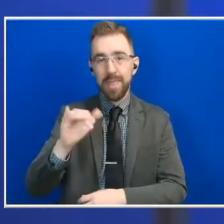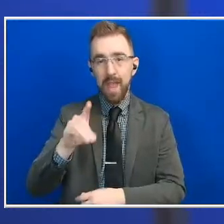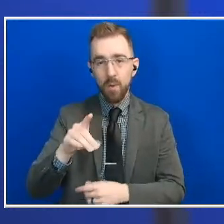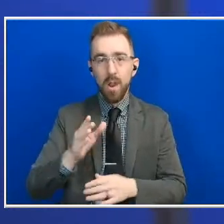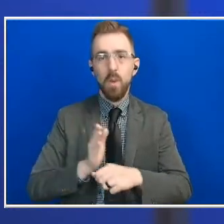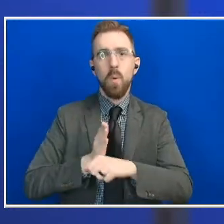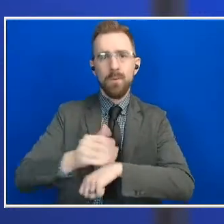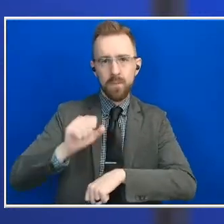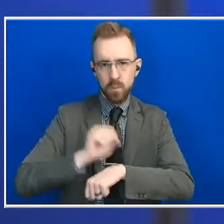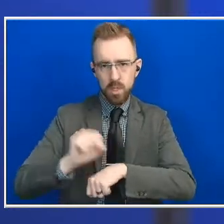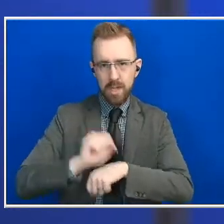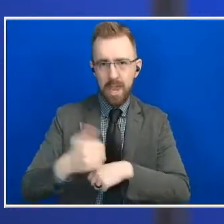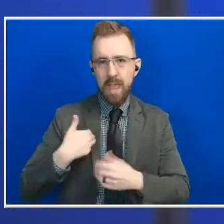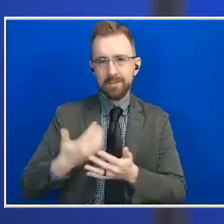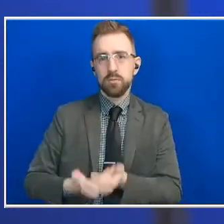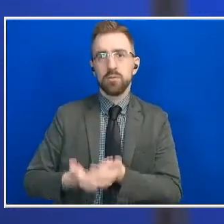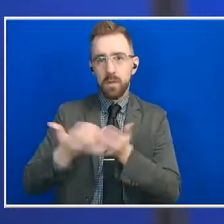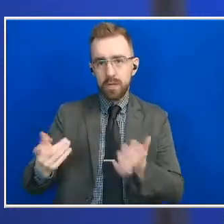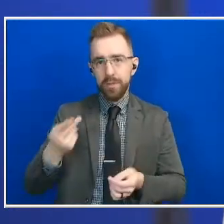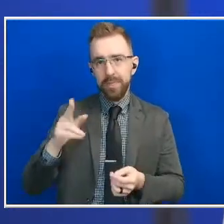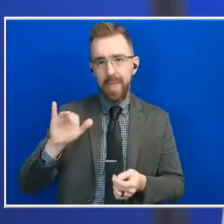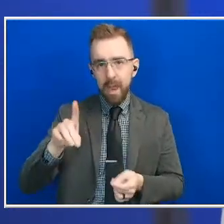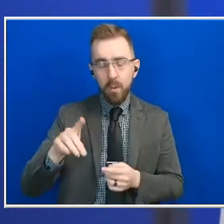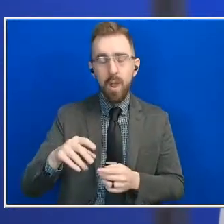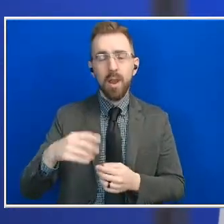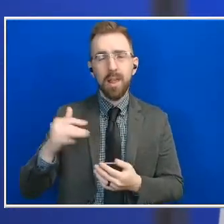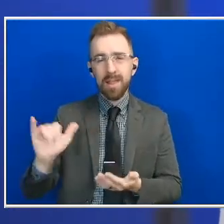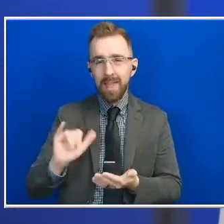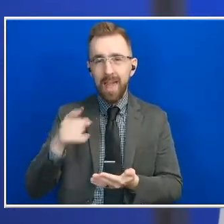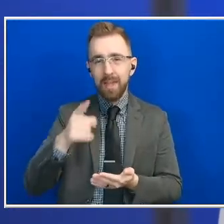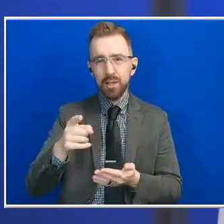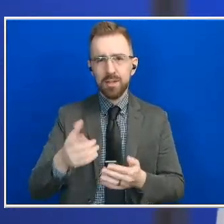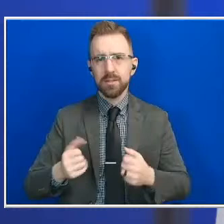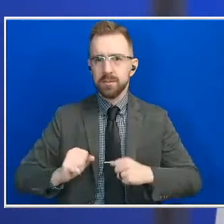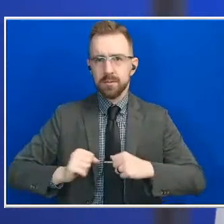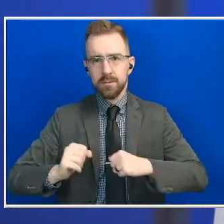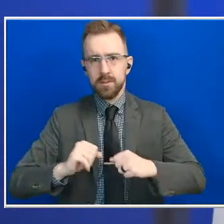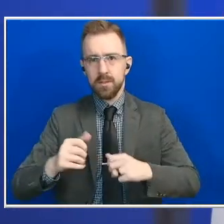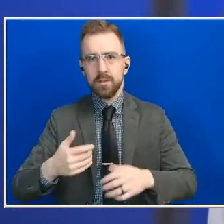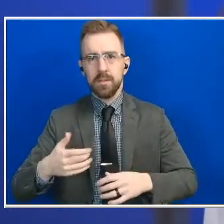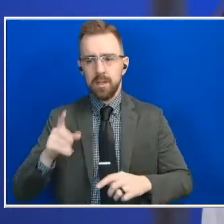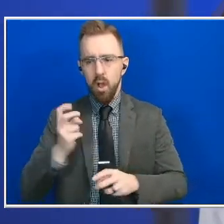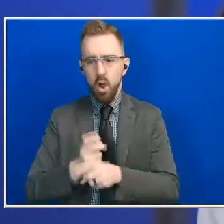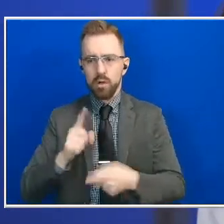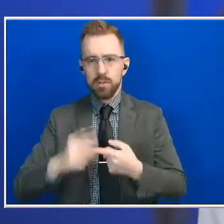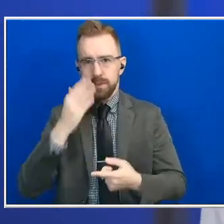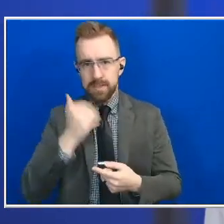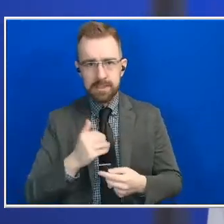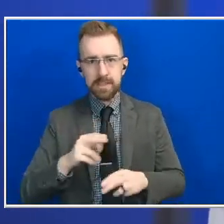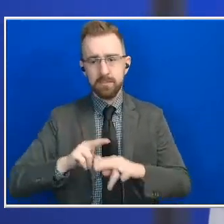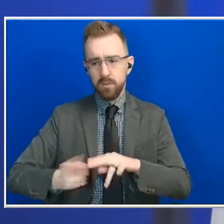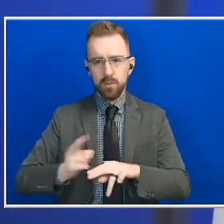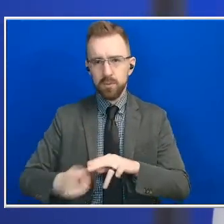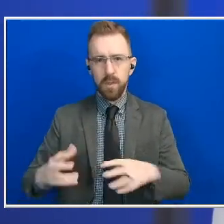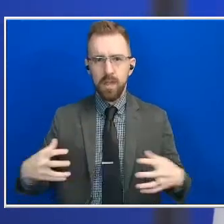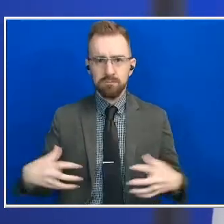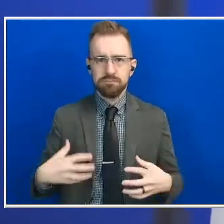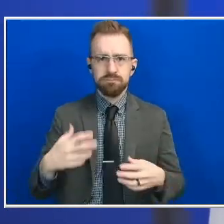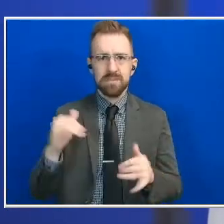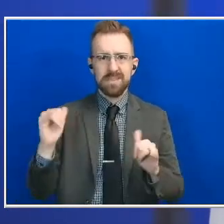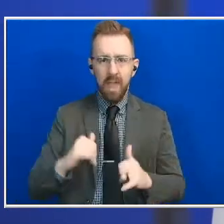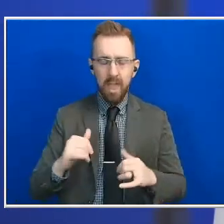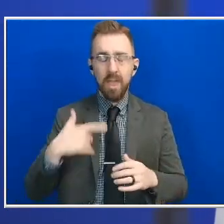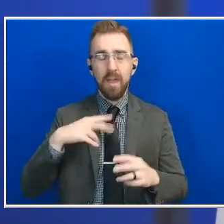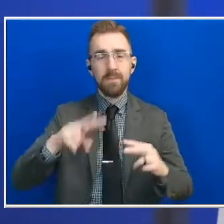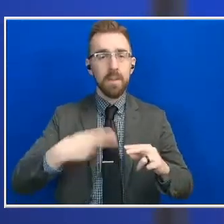much thyroid hormone, it's almost like you're kind of amped up. You have a hard time sleeping, you end up losing weight. And then the flip side of that is if you have too little